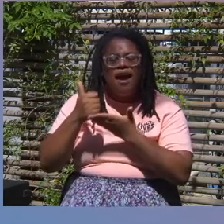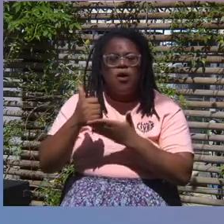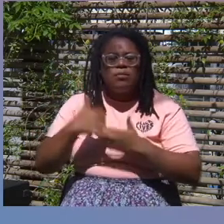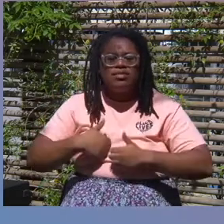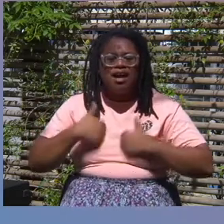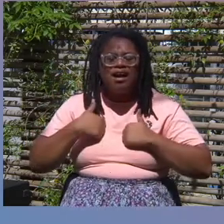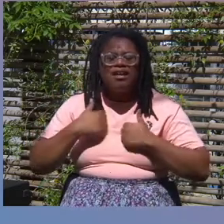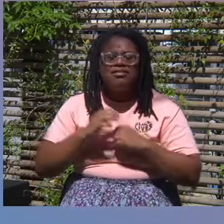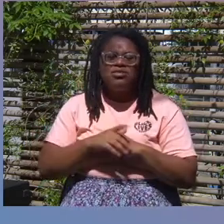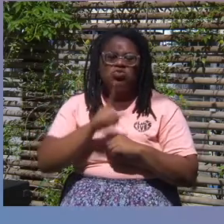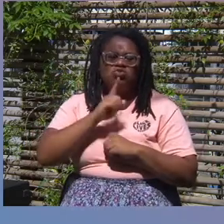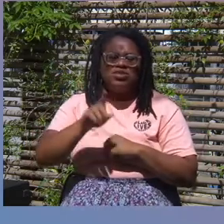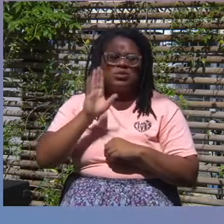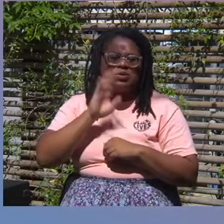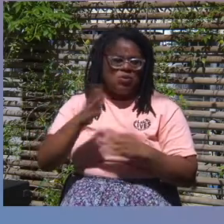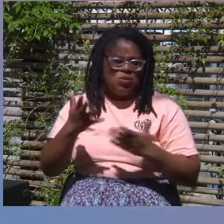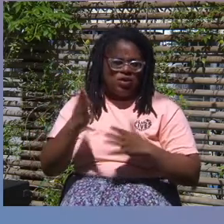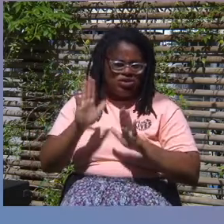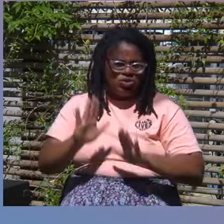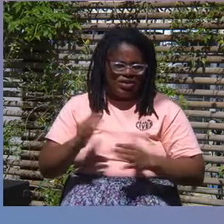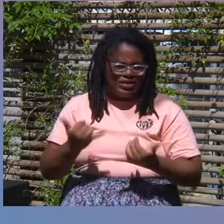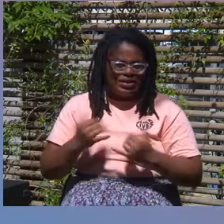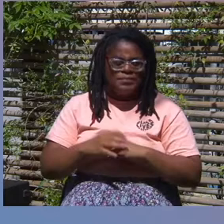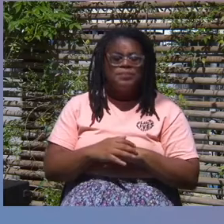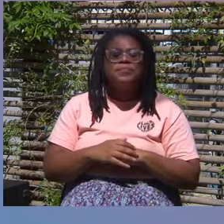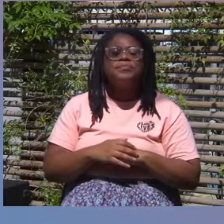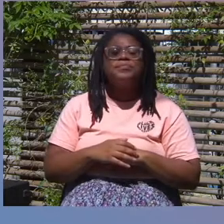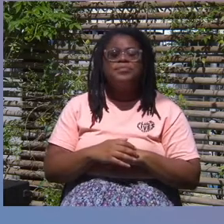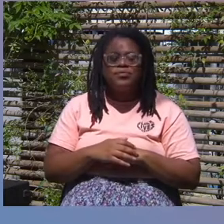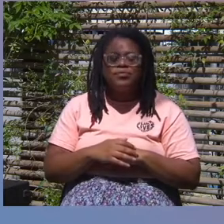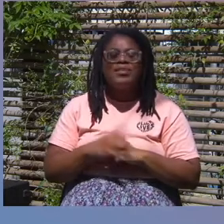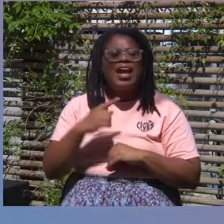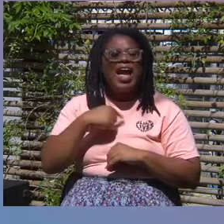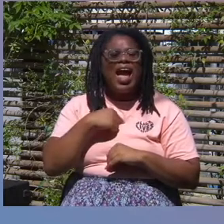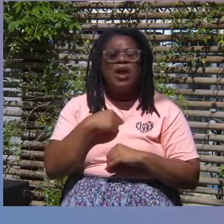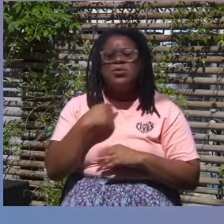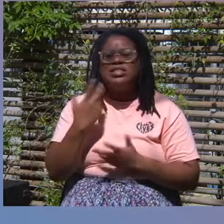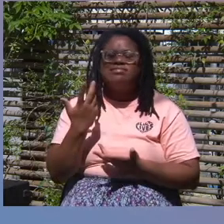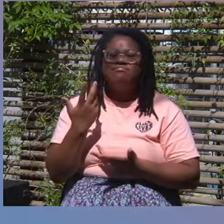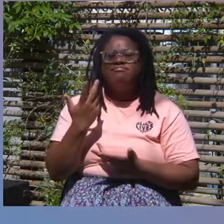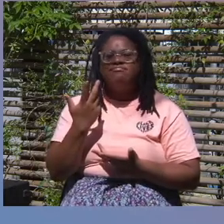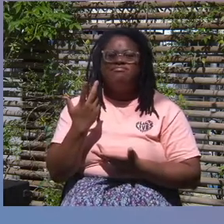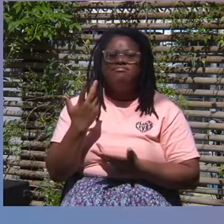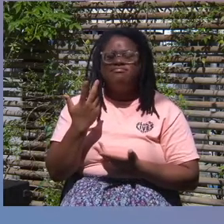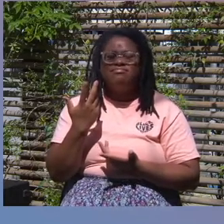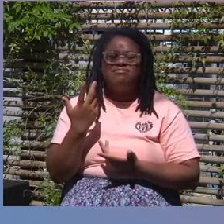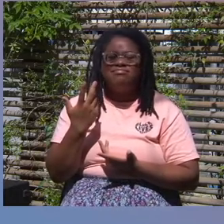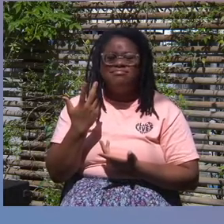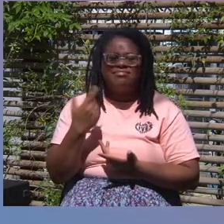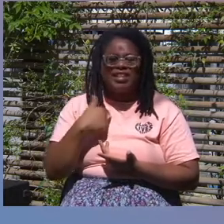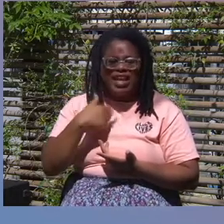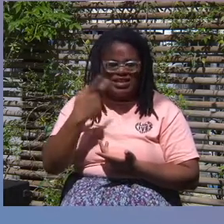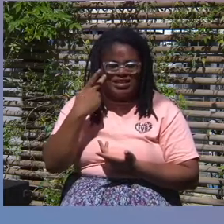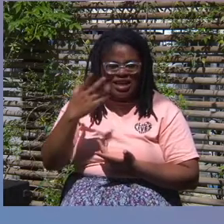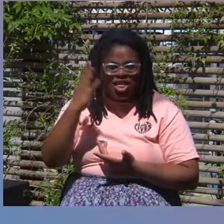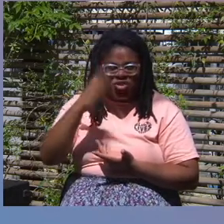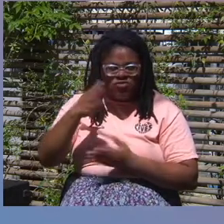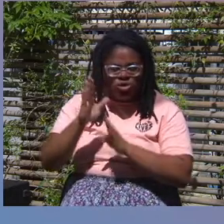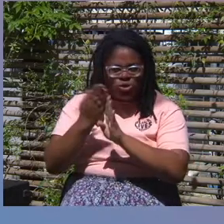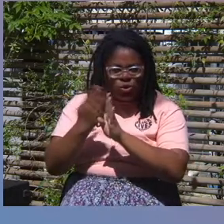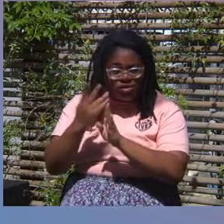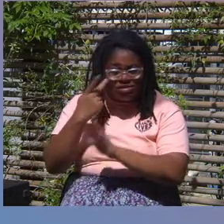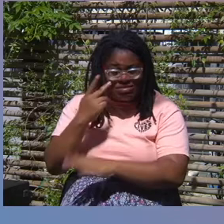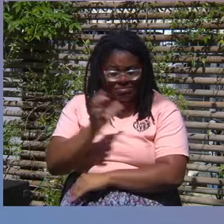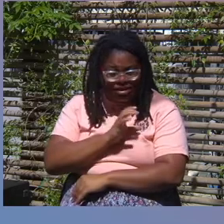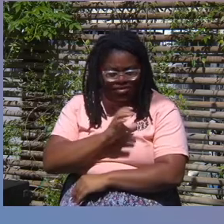lives. You know, what was great today was I was breezing around and they said, Miss Allen, look at the front door. There was a policeman